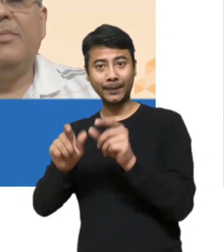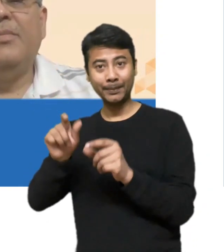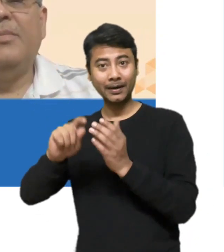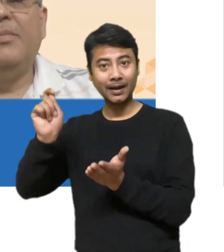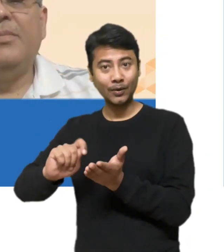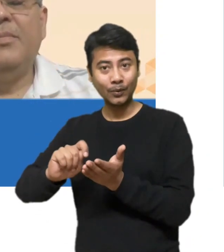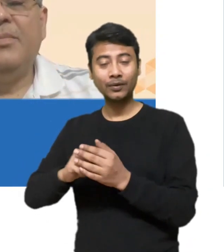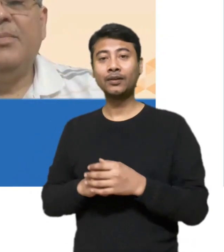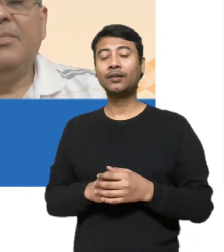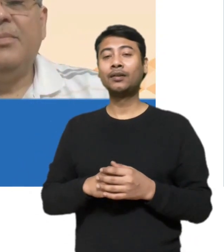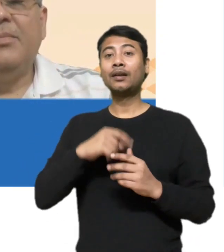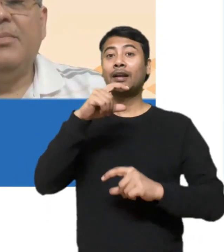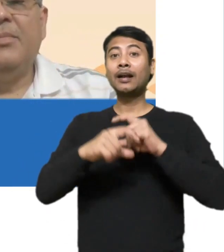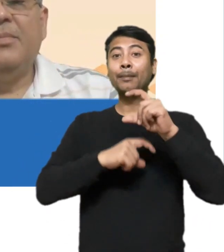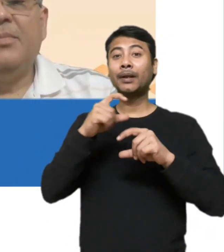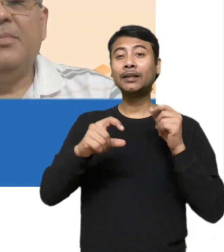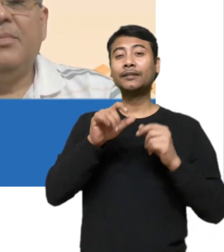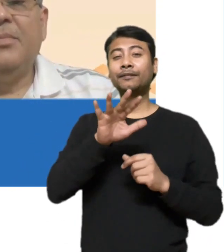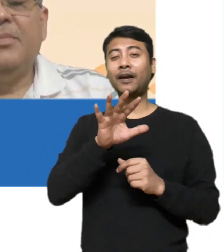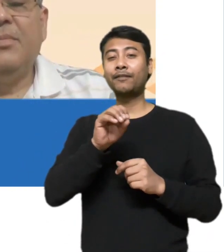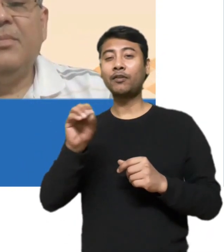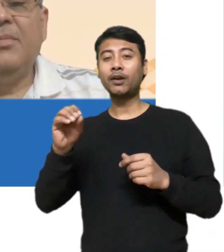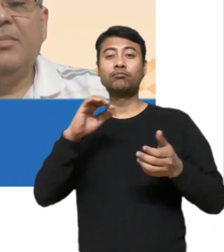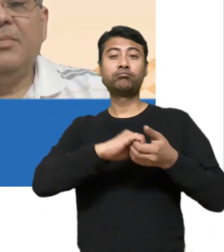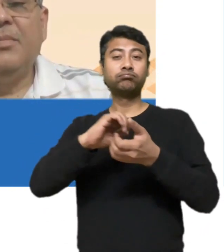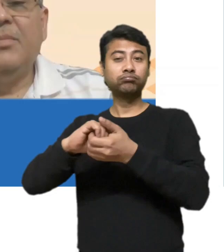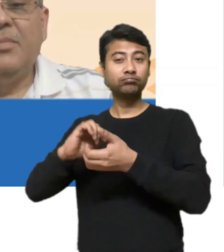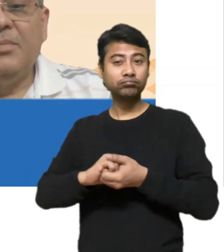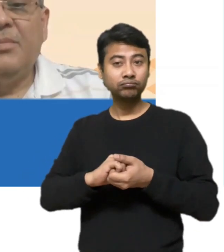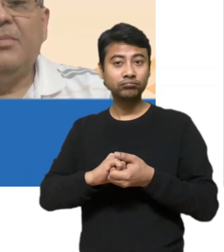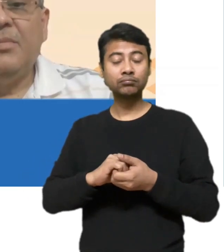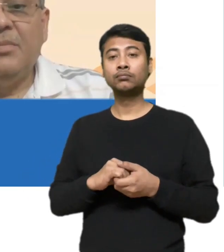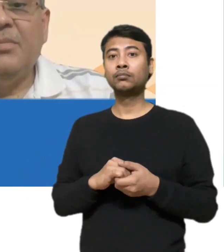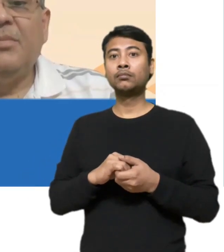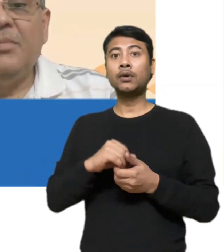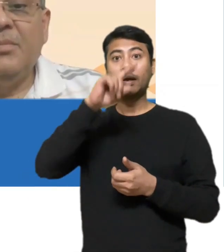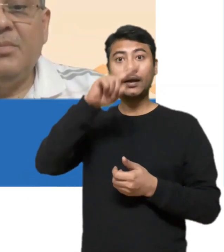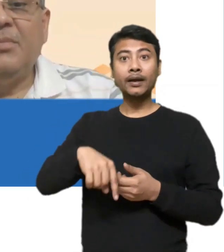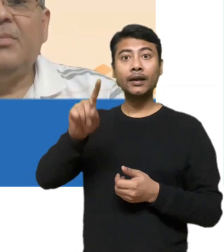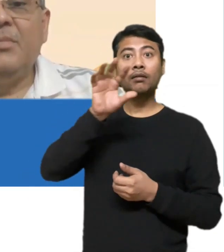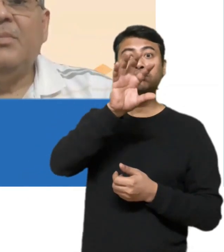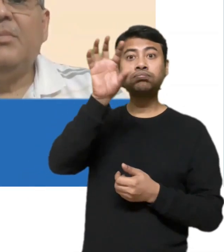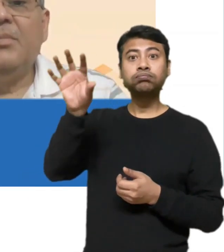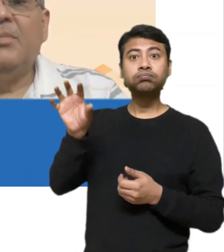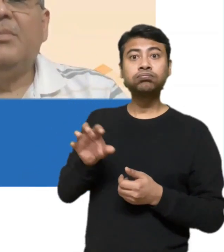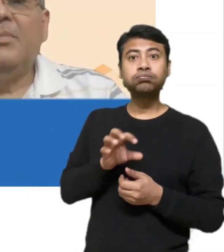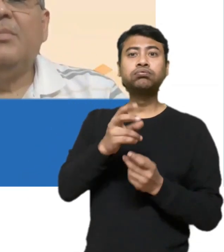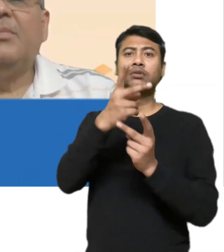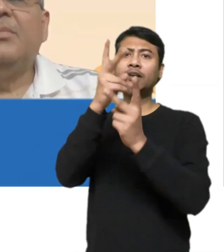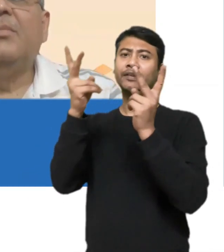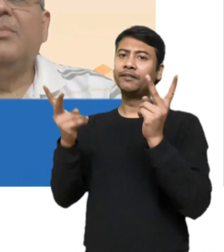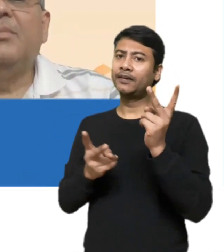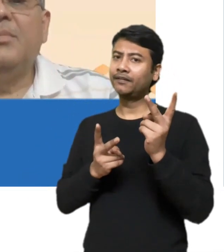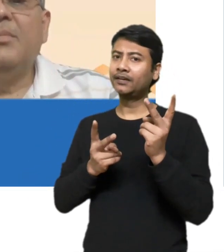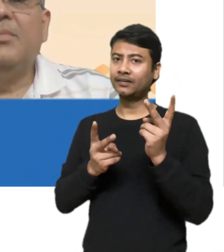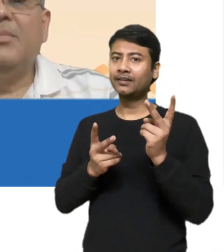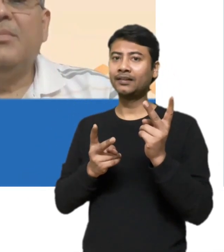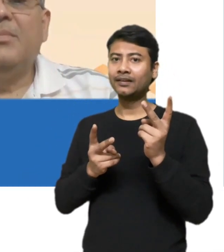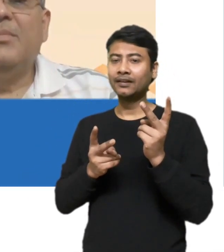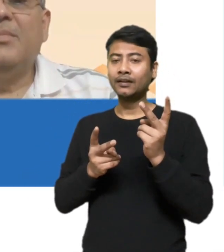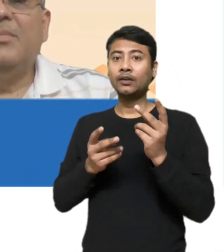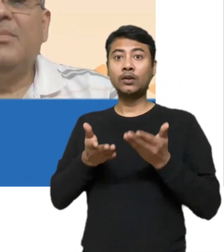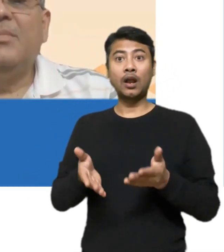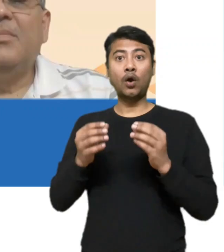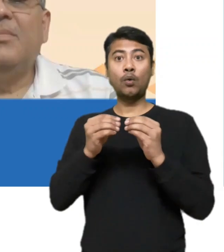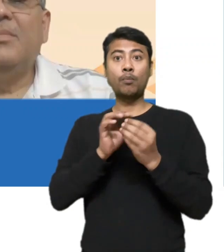and we are, in different states. So mainly Bhopal. I mean, Bhopal actually the beginning today